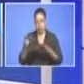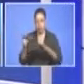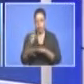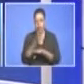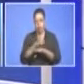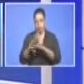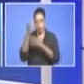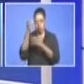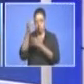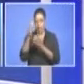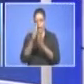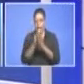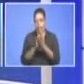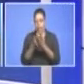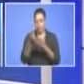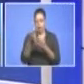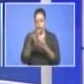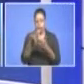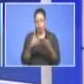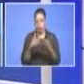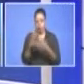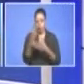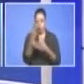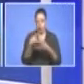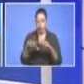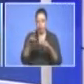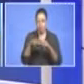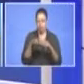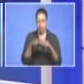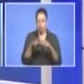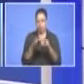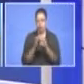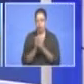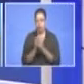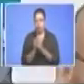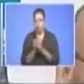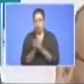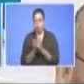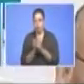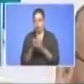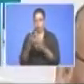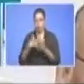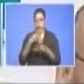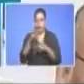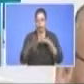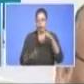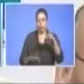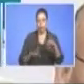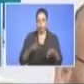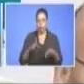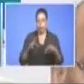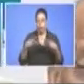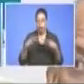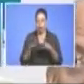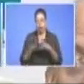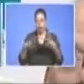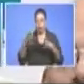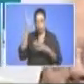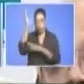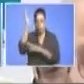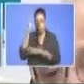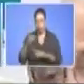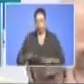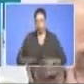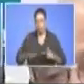Act, must come before a 12% tax increase. My people have grave concerns about their